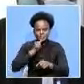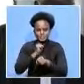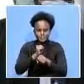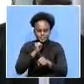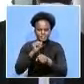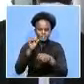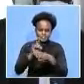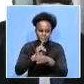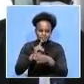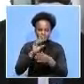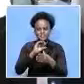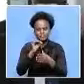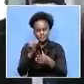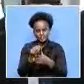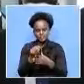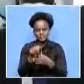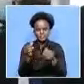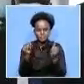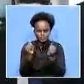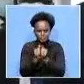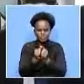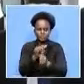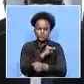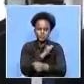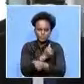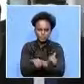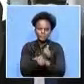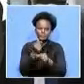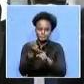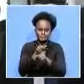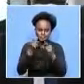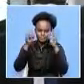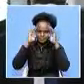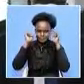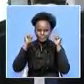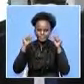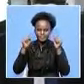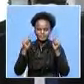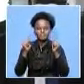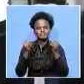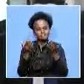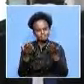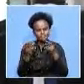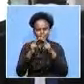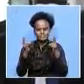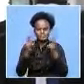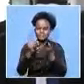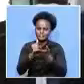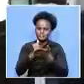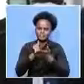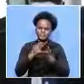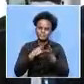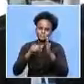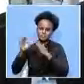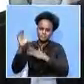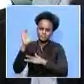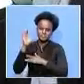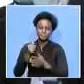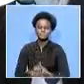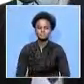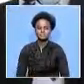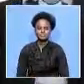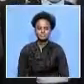such or with the authority of the President. So help me God.